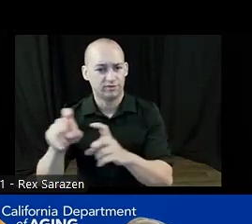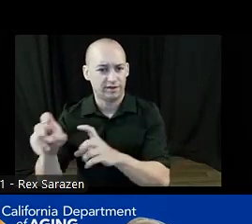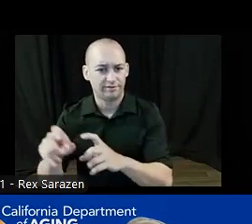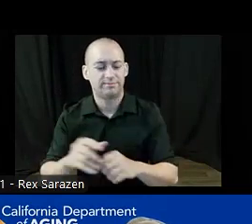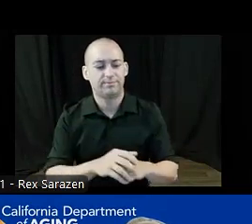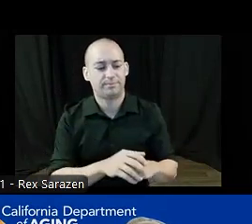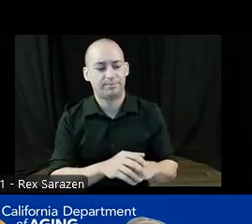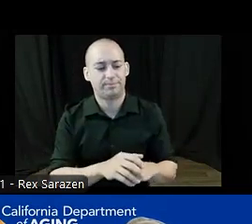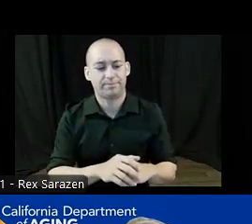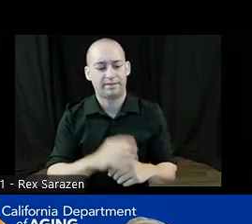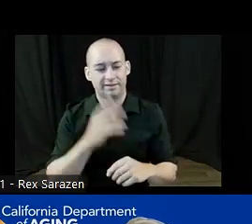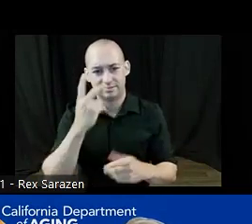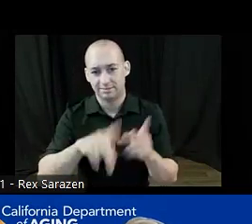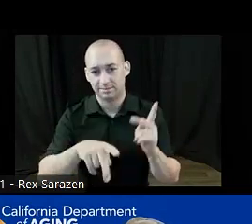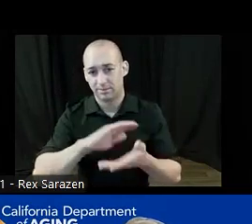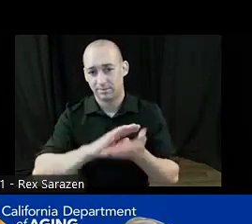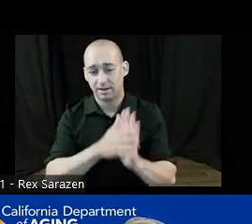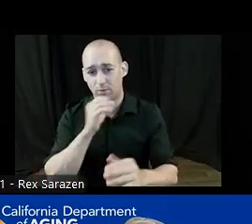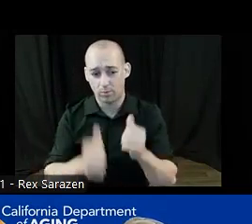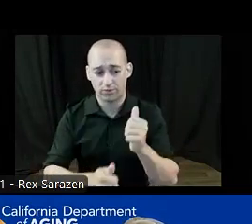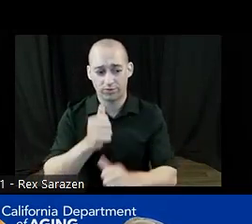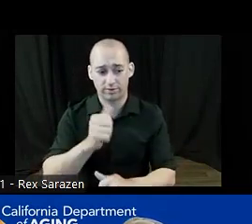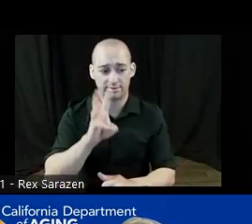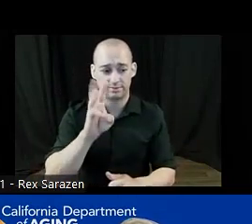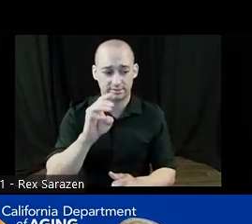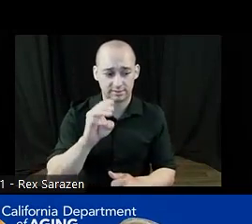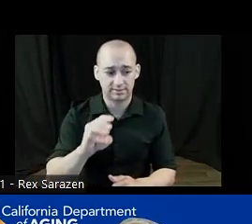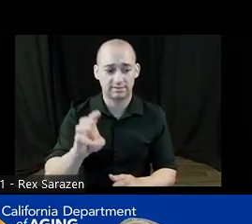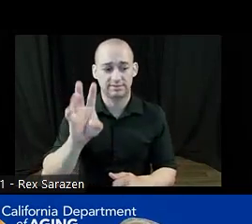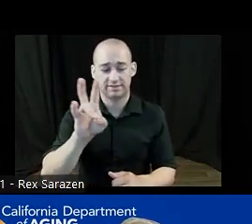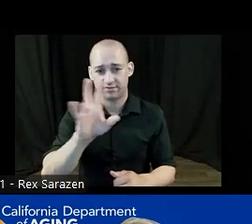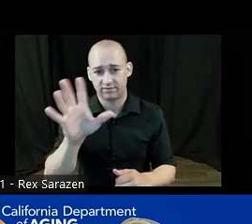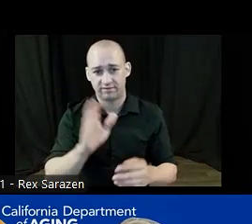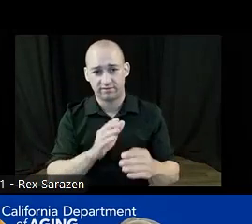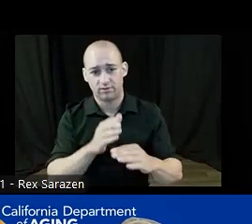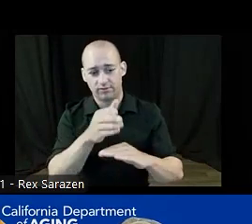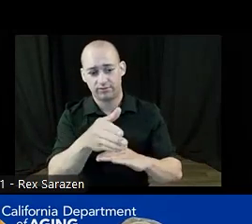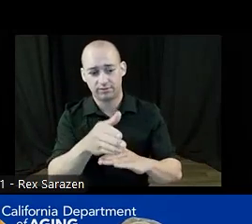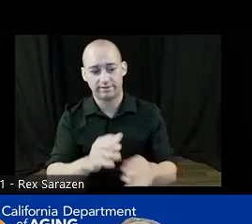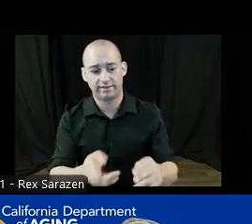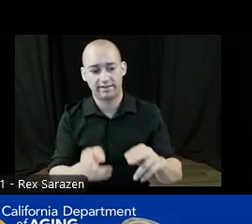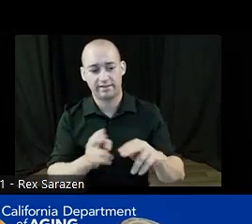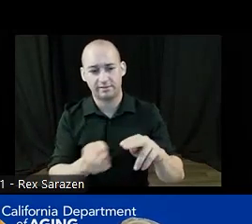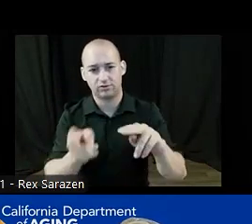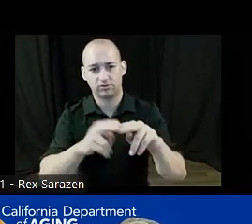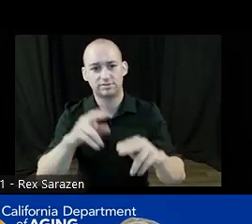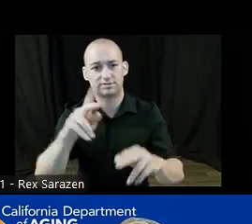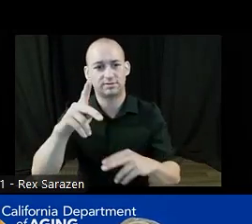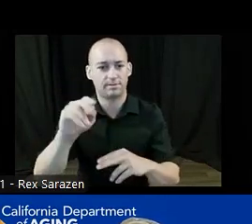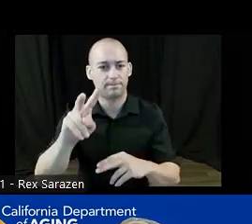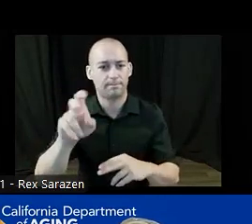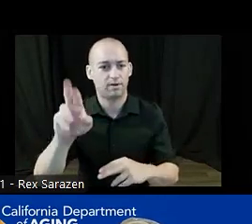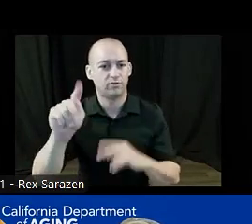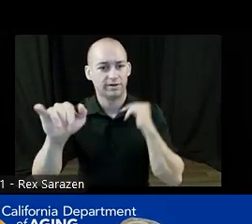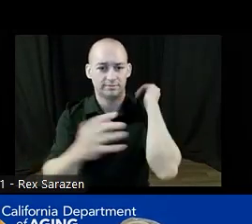we see starting at 60 years and then for the 75 years and older, increasing rates of poverty. It's really important